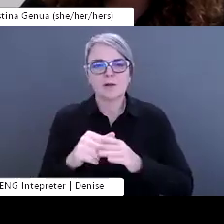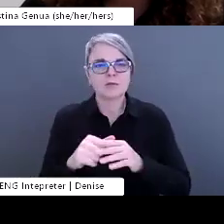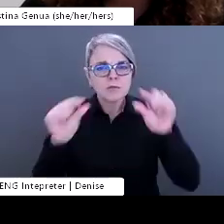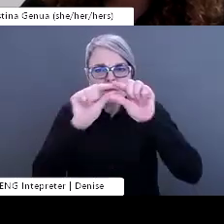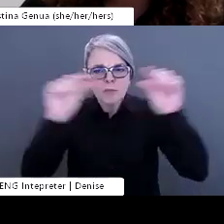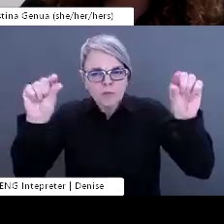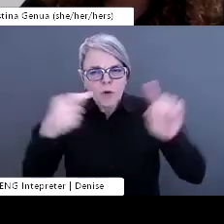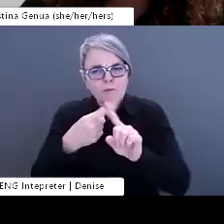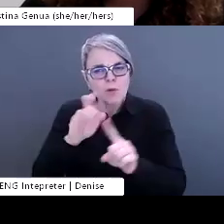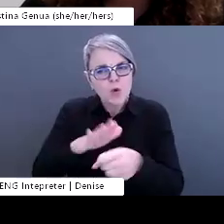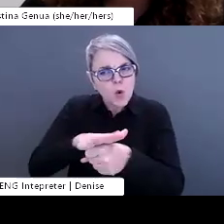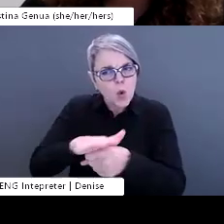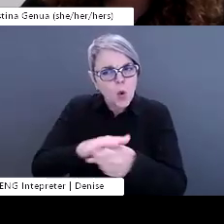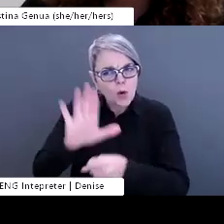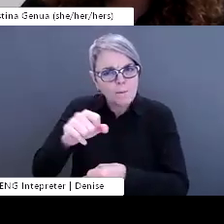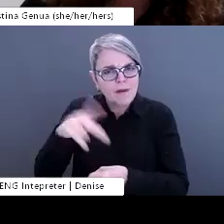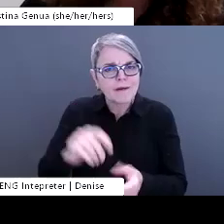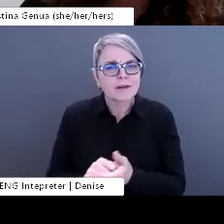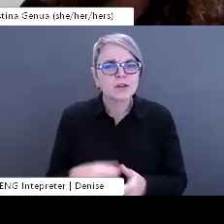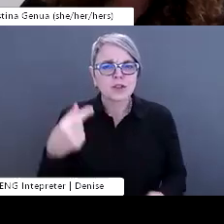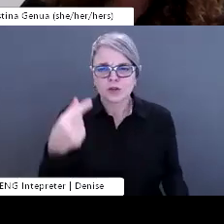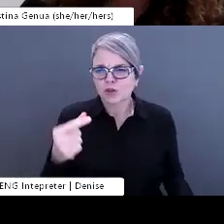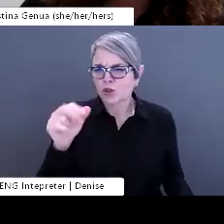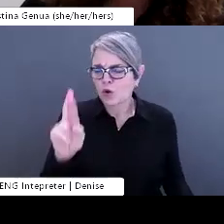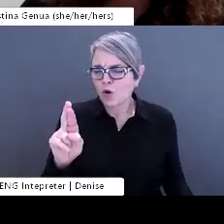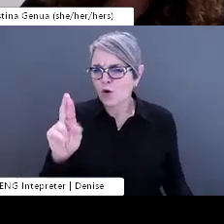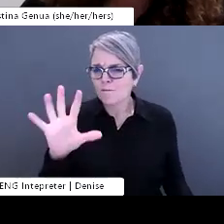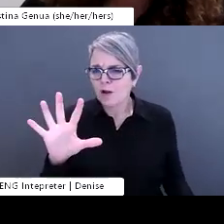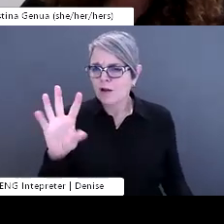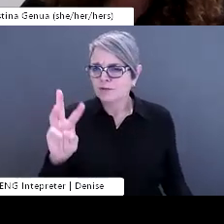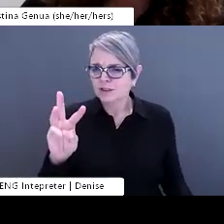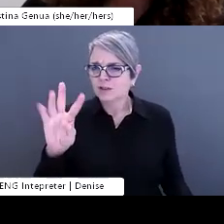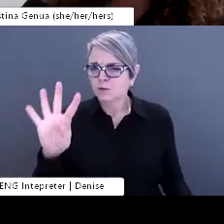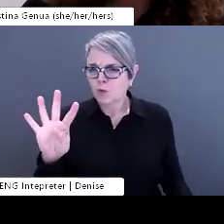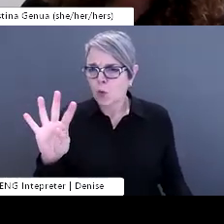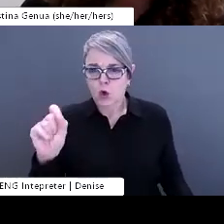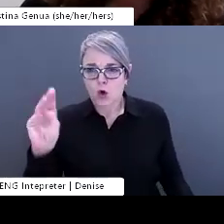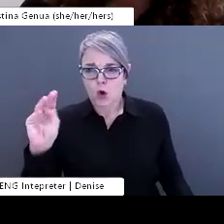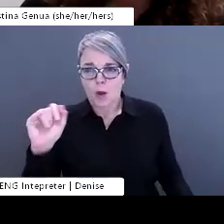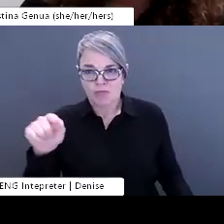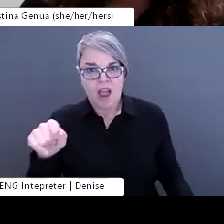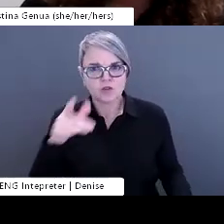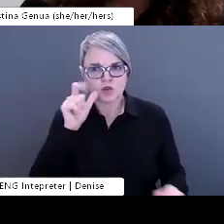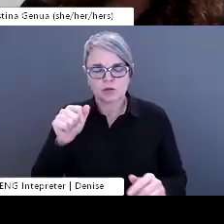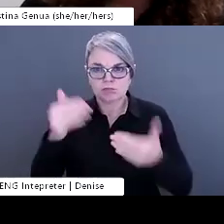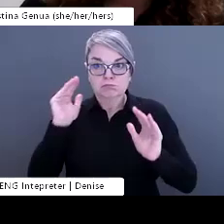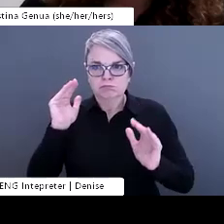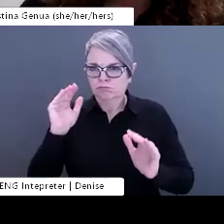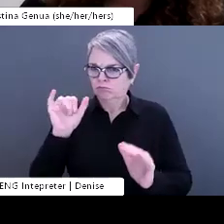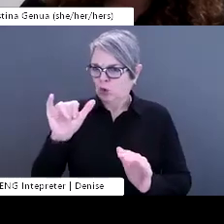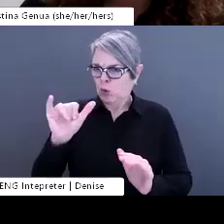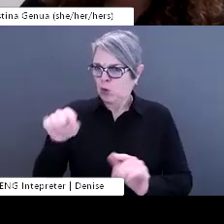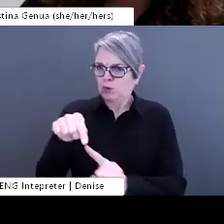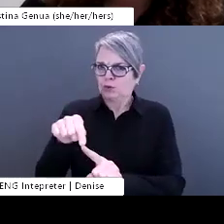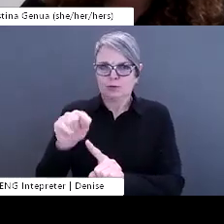at gr564.com. I think that's an alert right there. Um, the